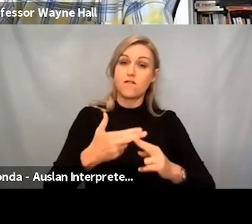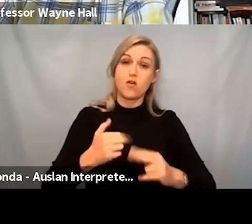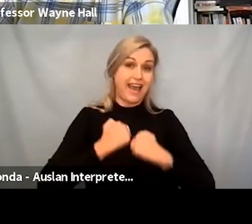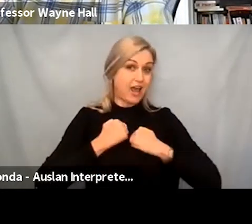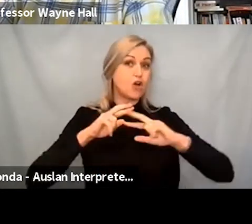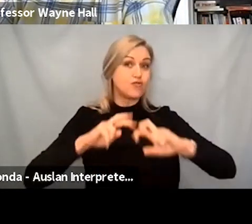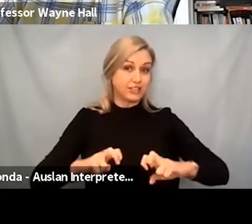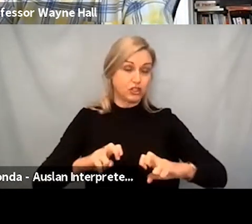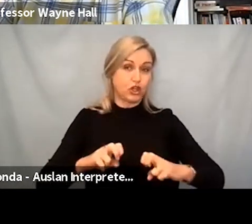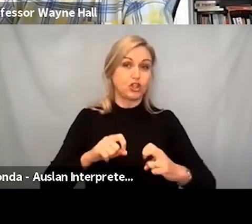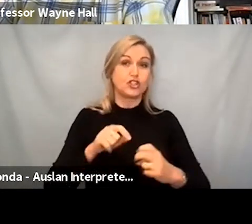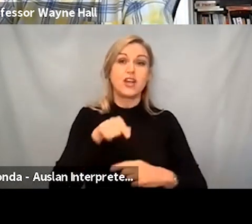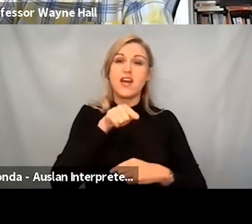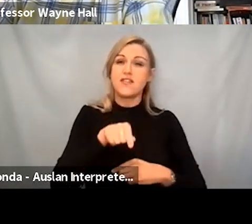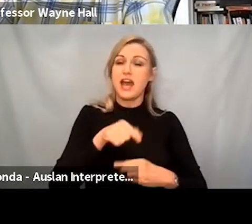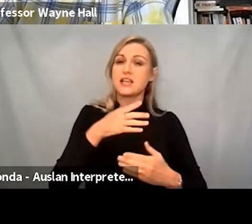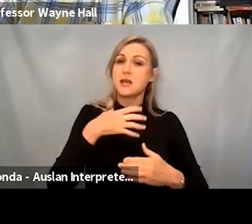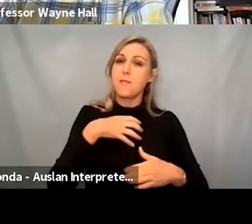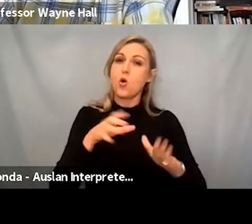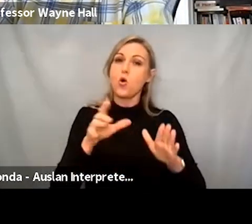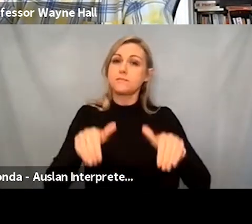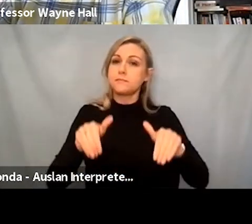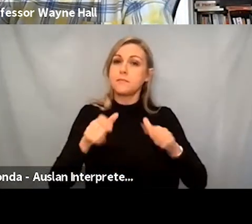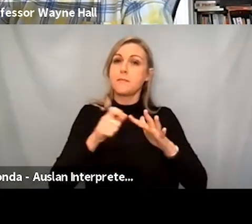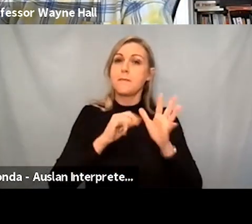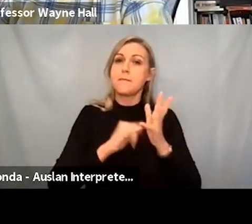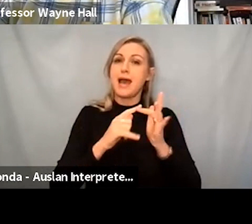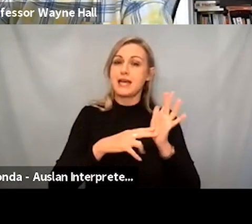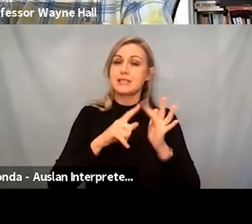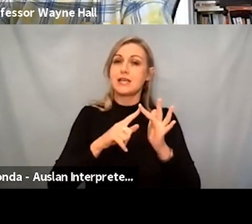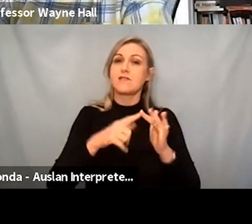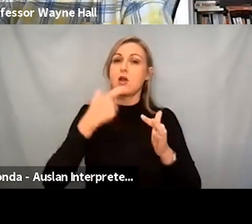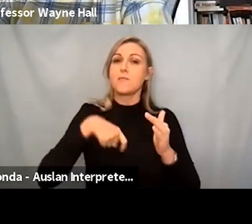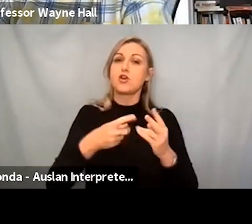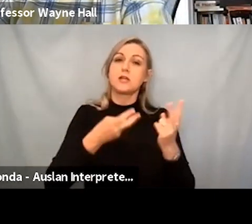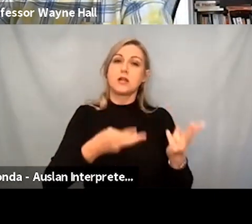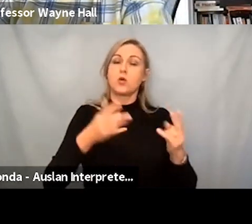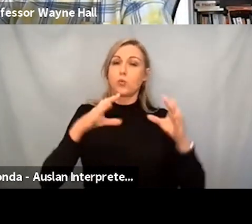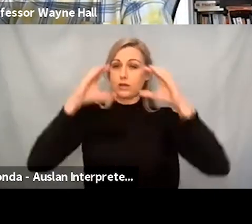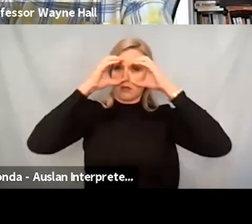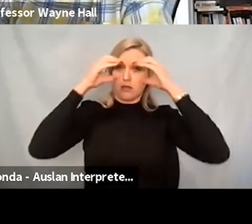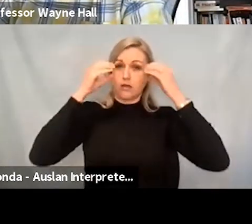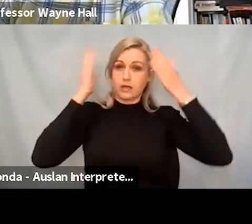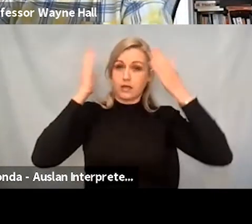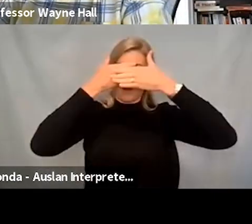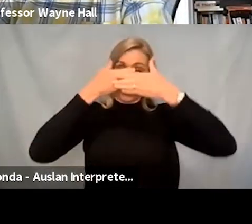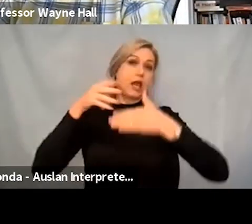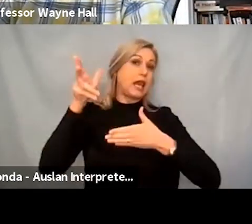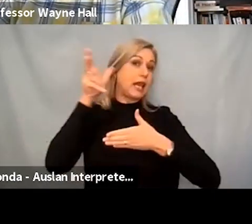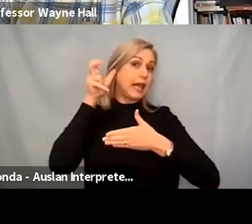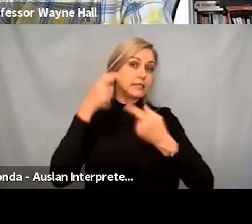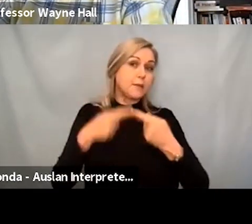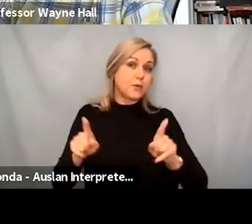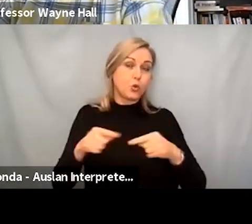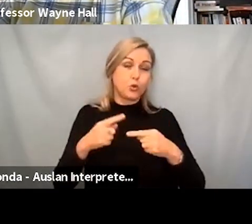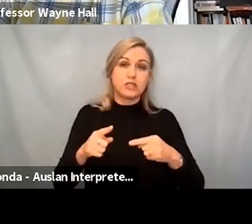is somewhat passive. The individual lies with often eye shades on, listens to music, and there isn't that